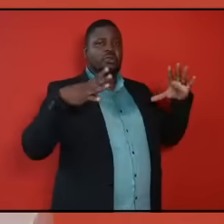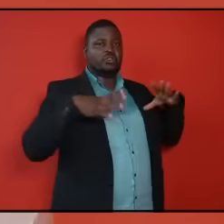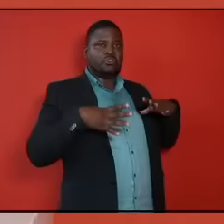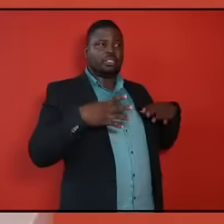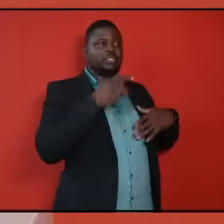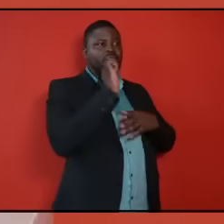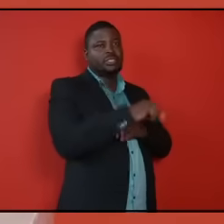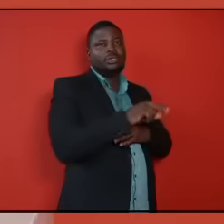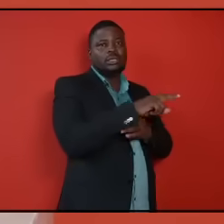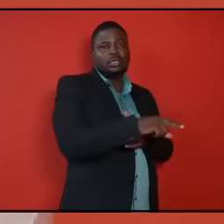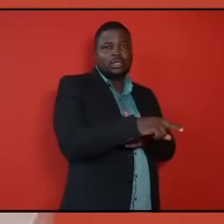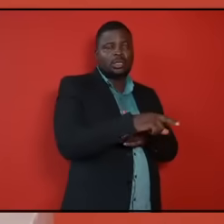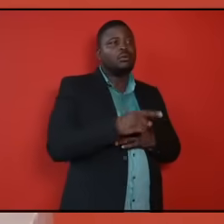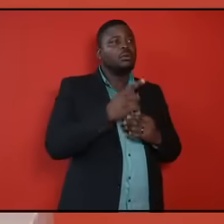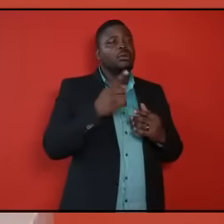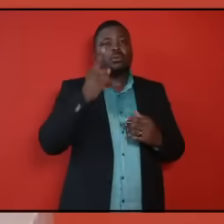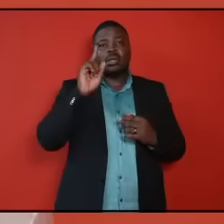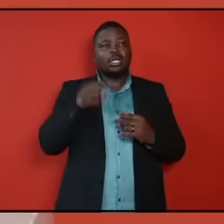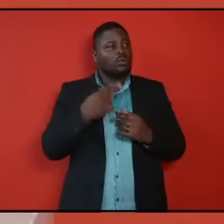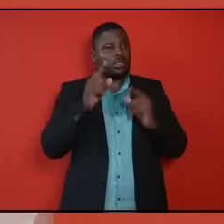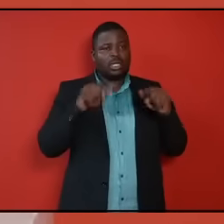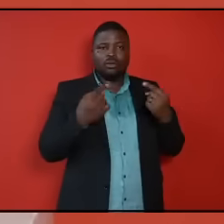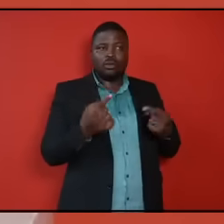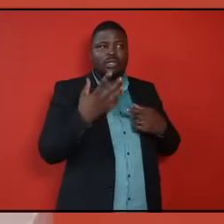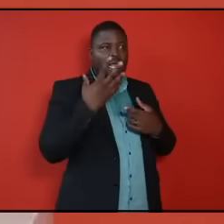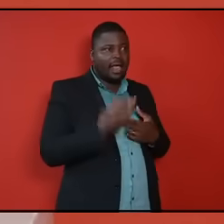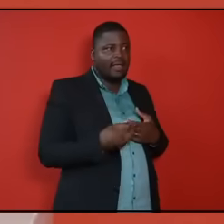can't lead the struggle of the poor.